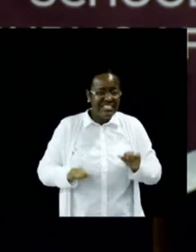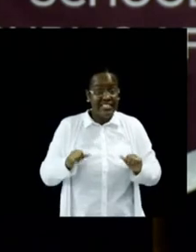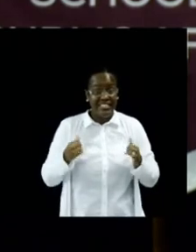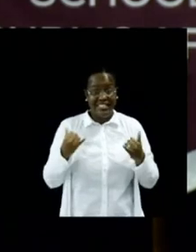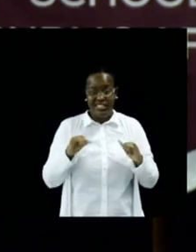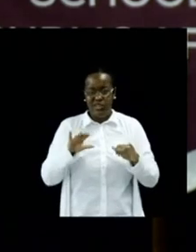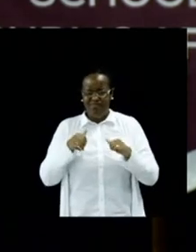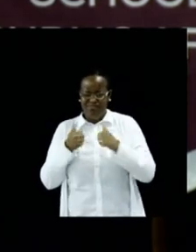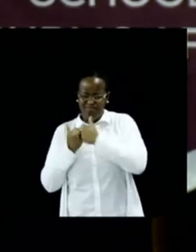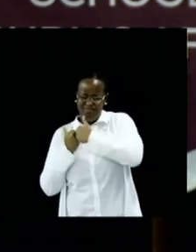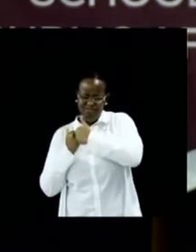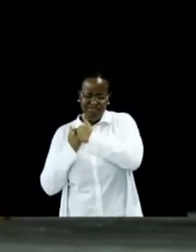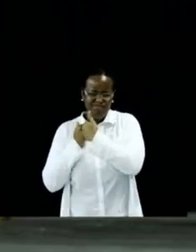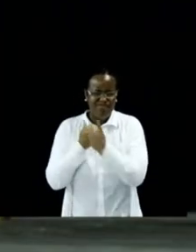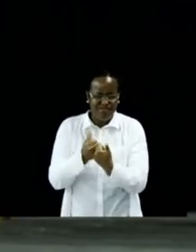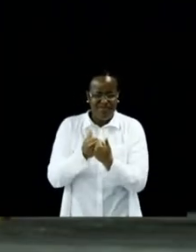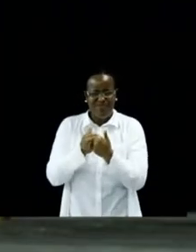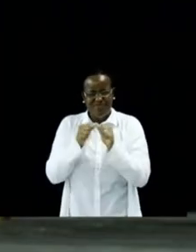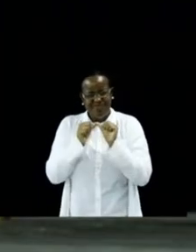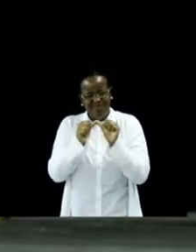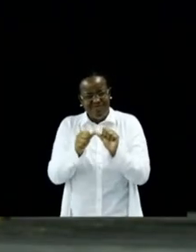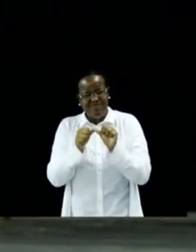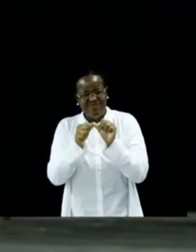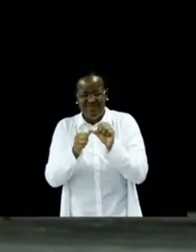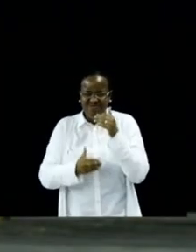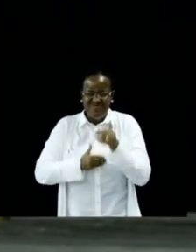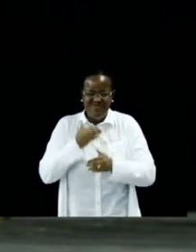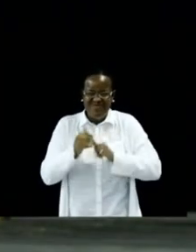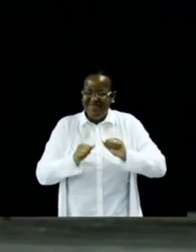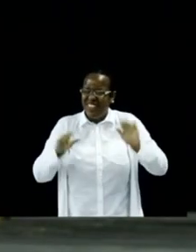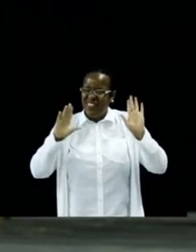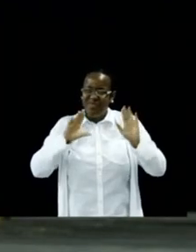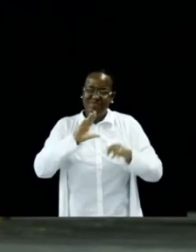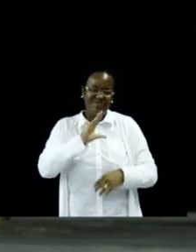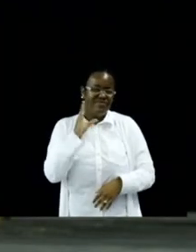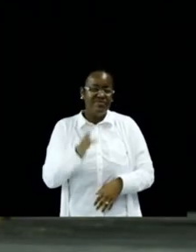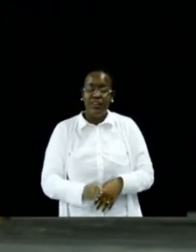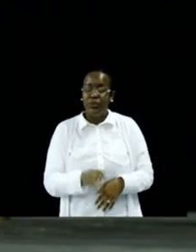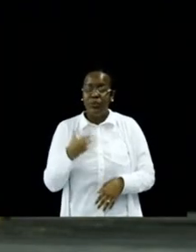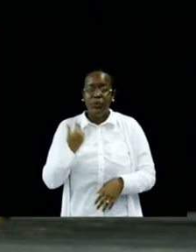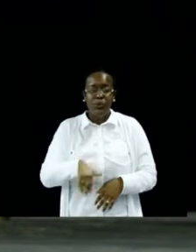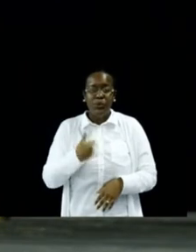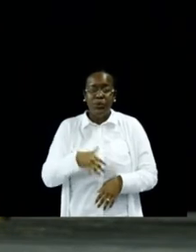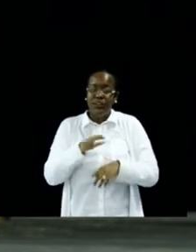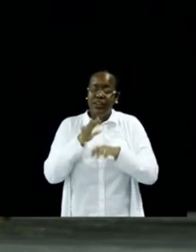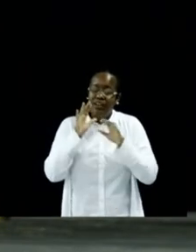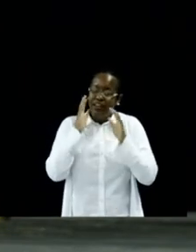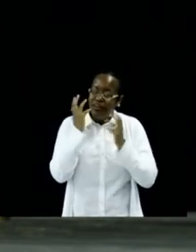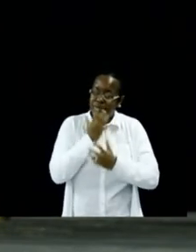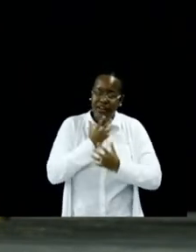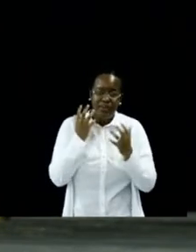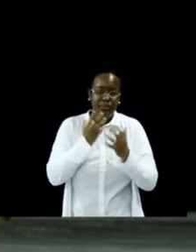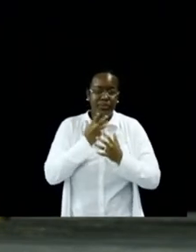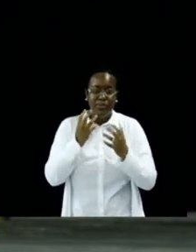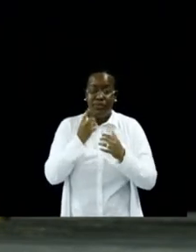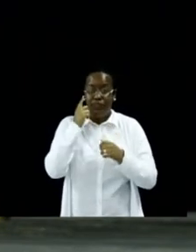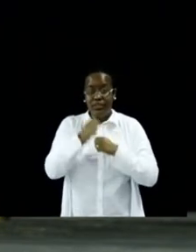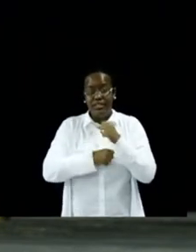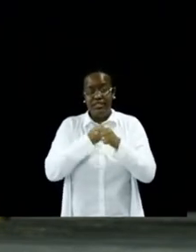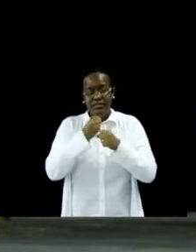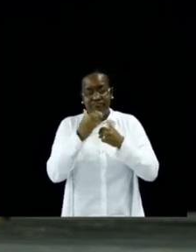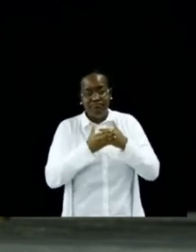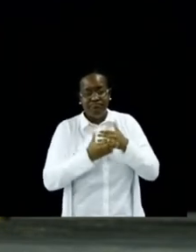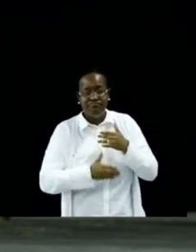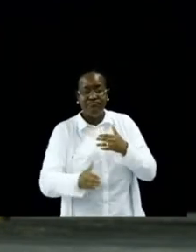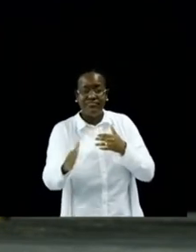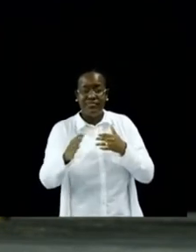perseverance and will. This incredible milestone is one that strengthens your life for years to come, offering the opportunity